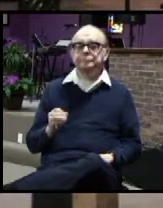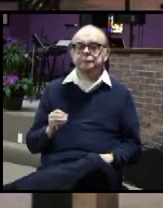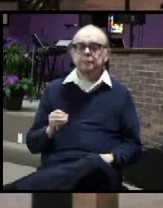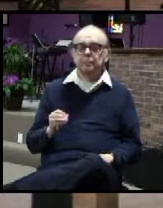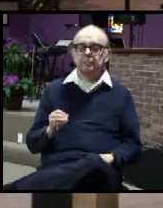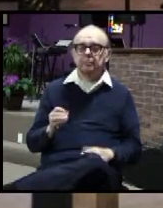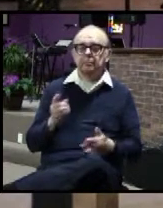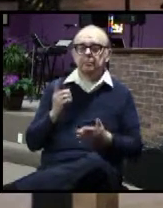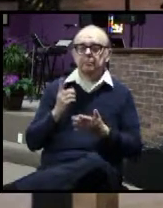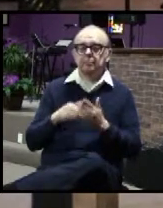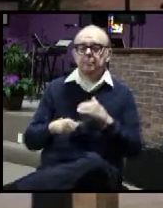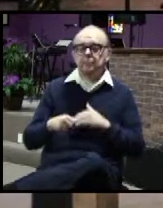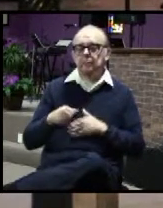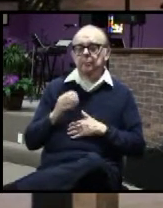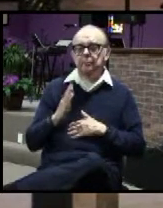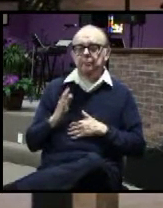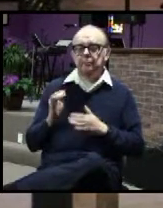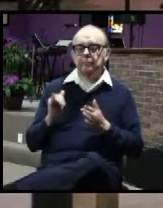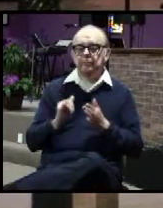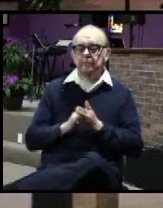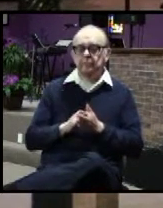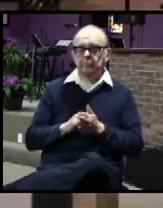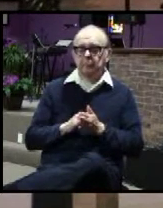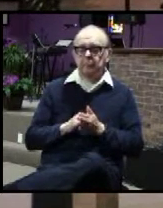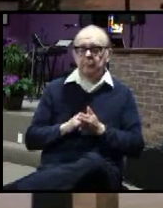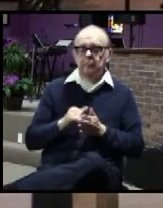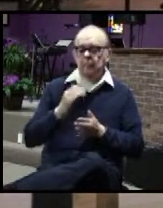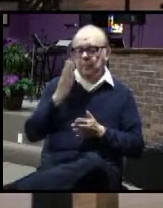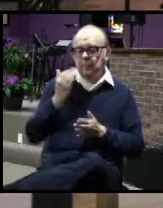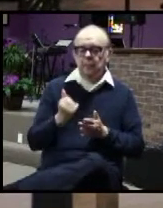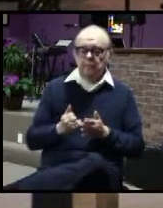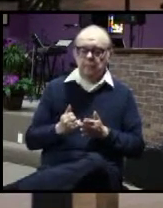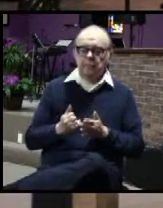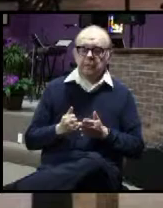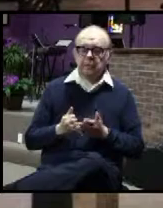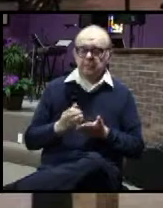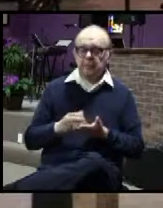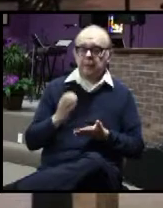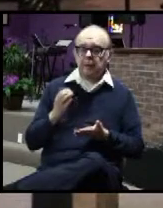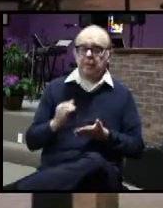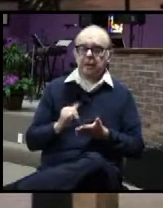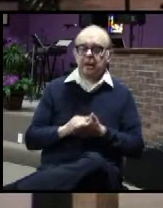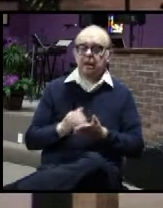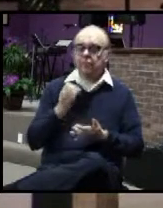why is it, God, that why do you want to use a flawed pot